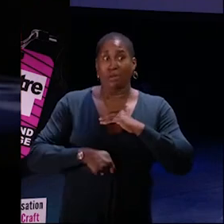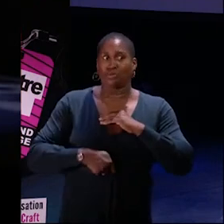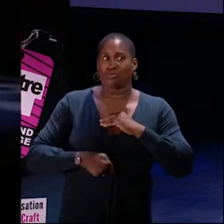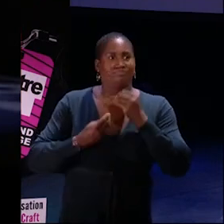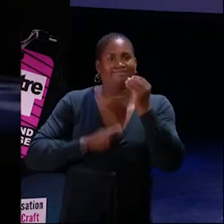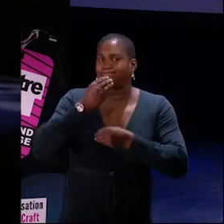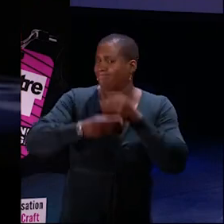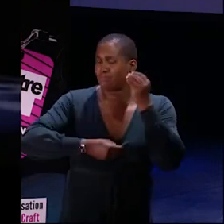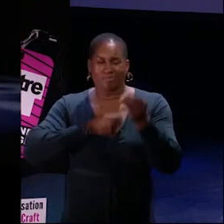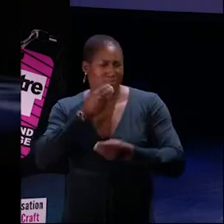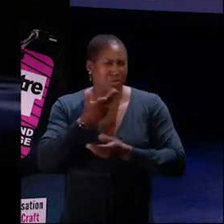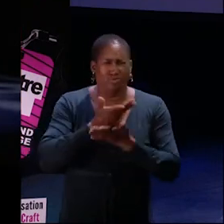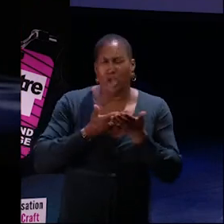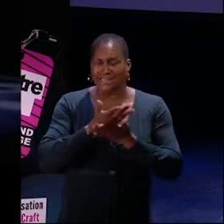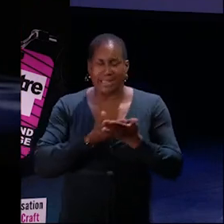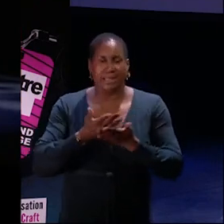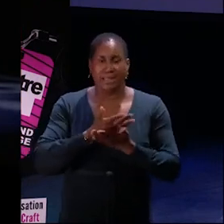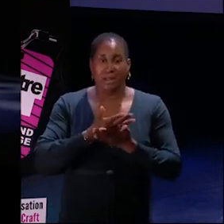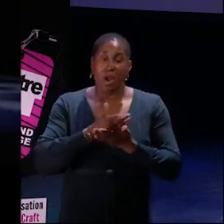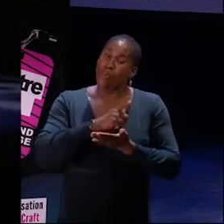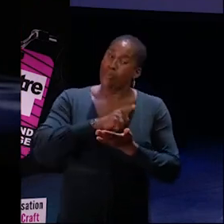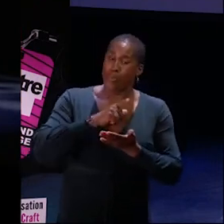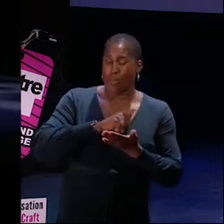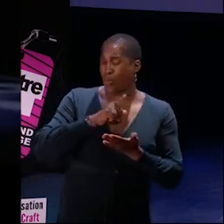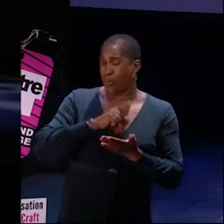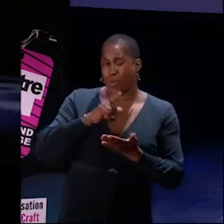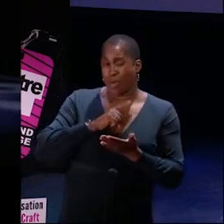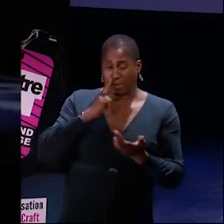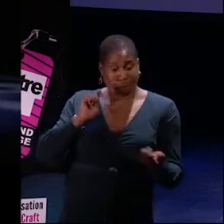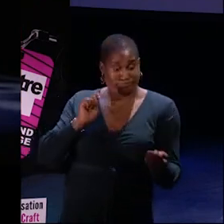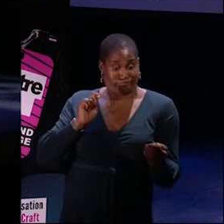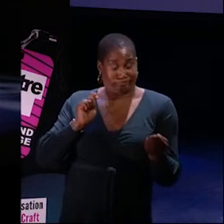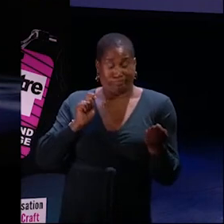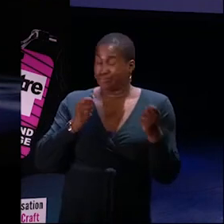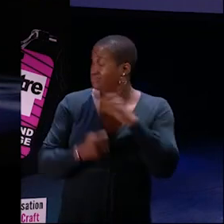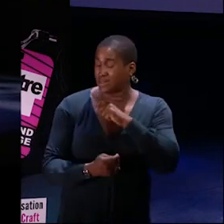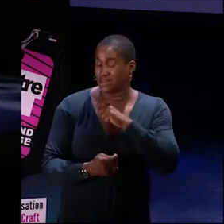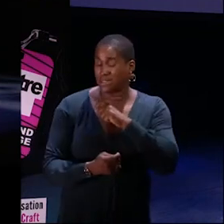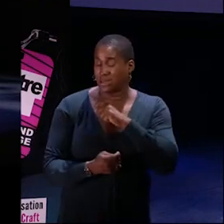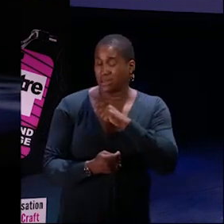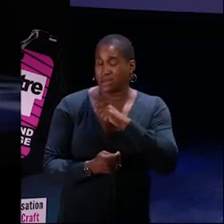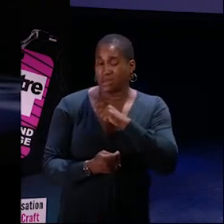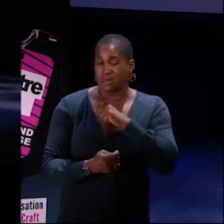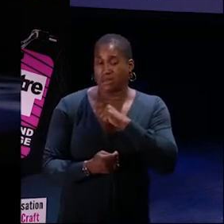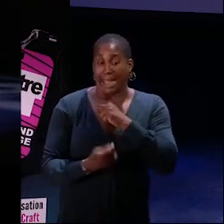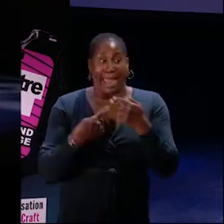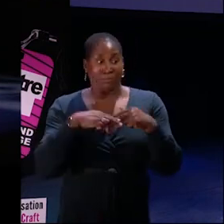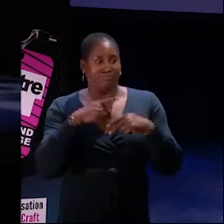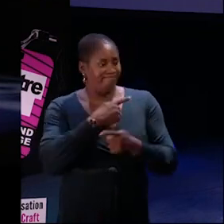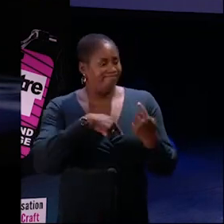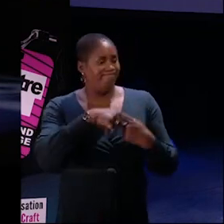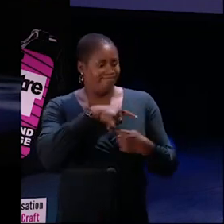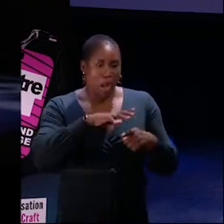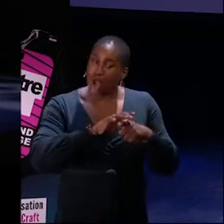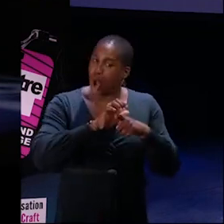think. Because there's no way that any of this is going to get even close to being changed on the scale and the urgency that it needs to be done if sort of